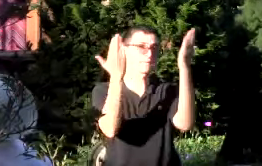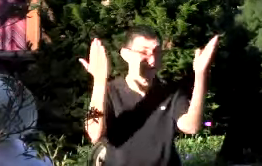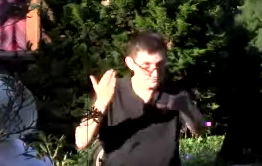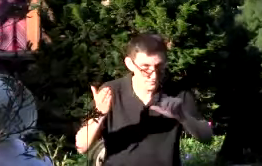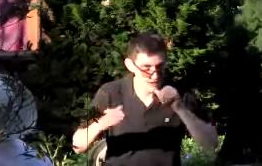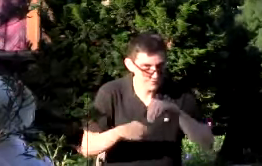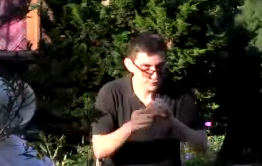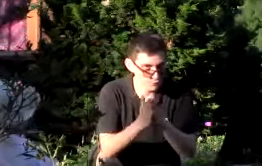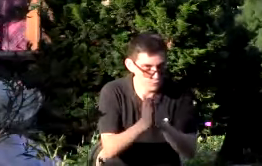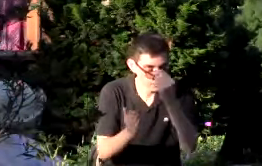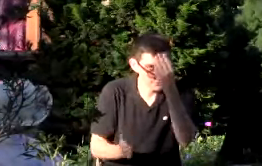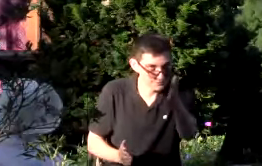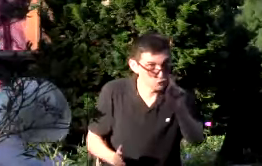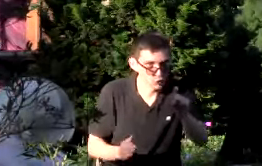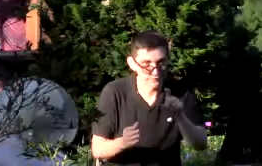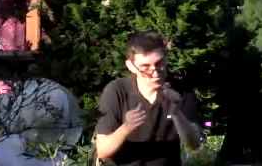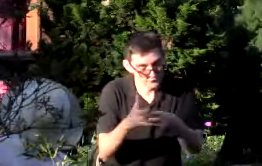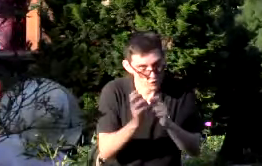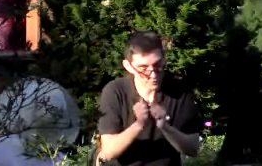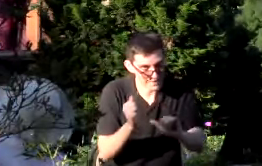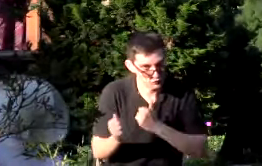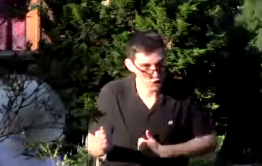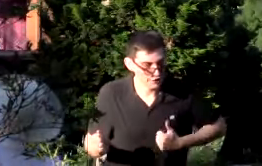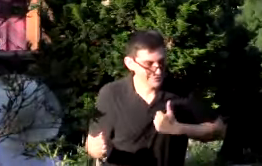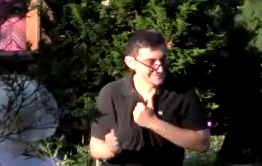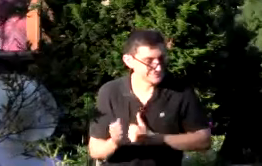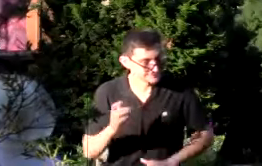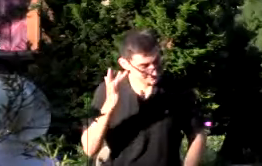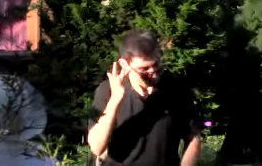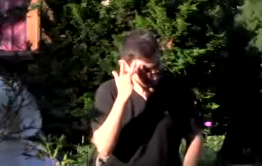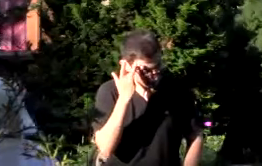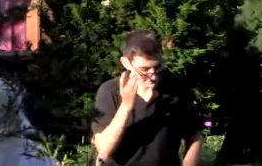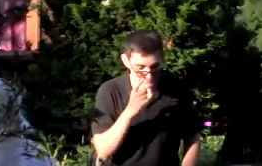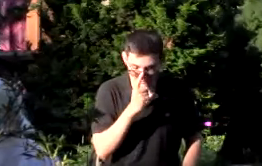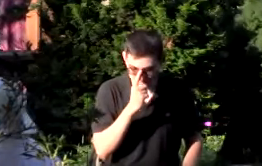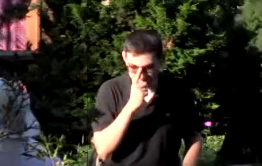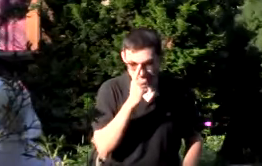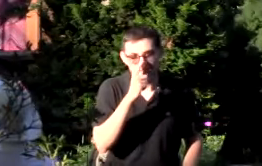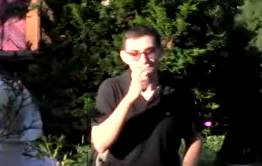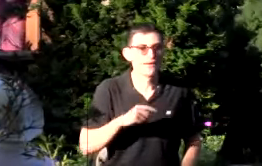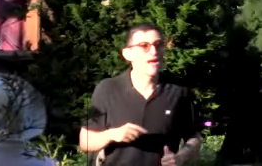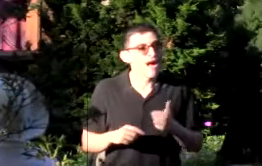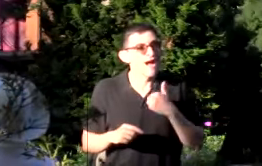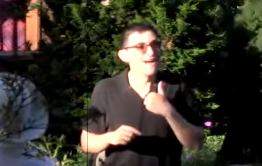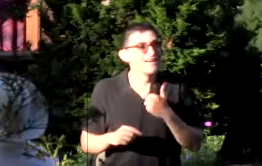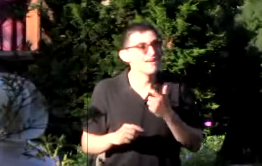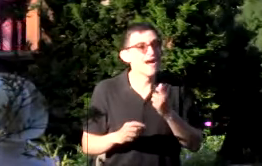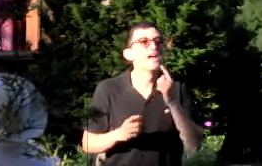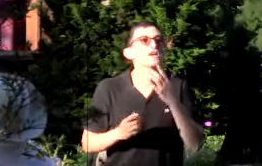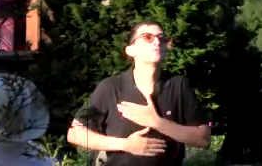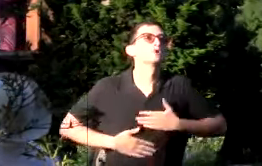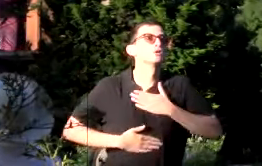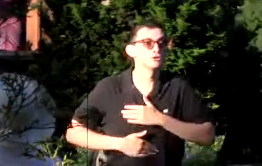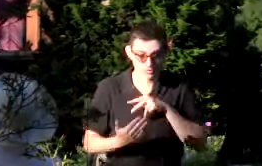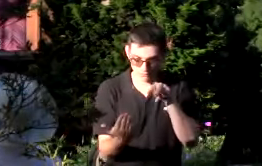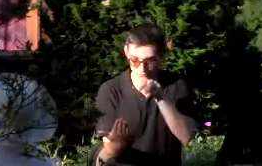to listen. Should have led with that, sorry. God, we praise, but I love the yearning to know what we're